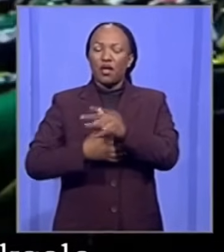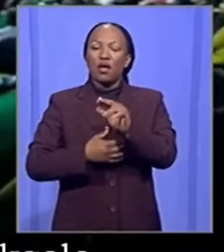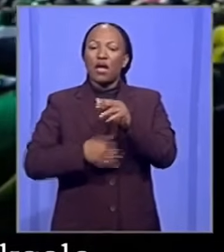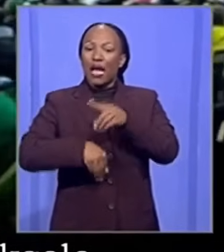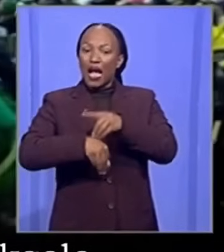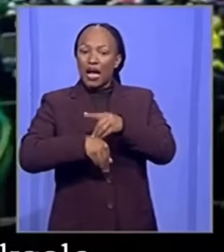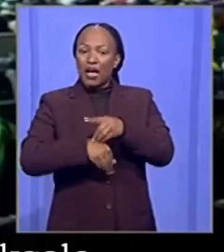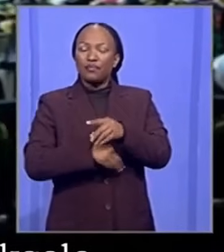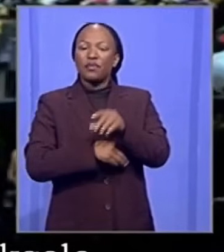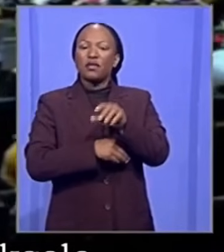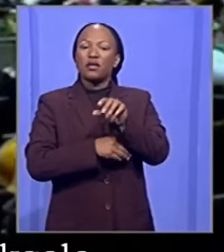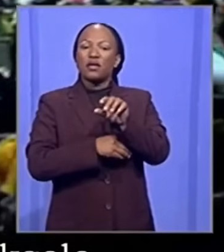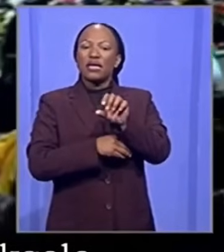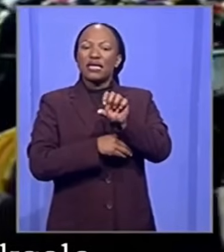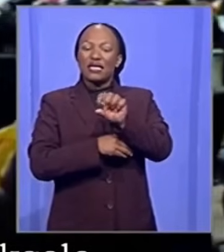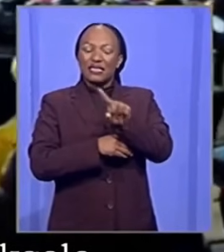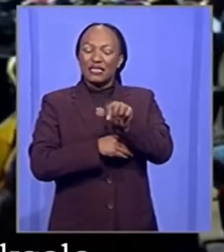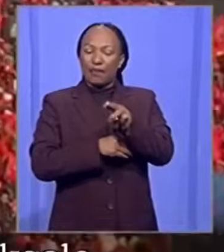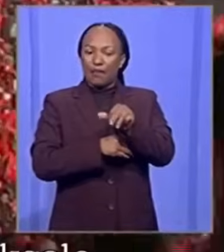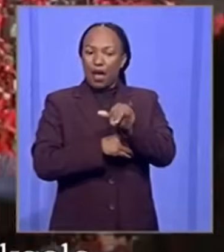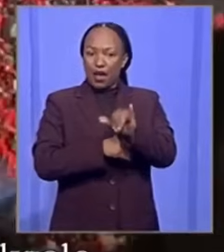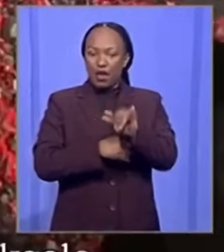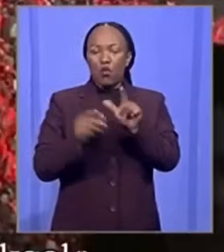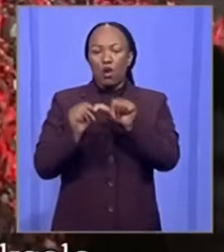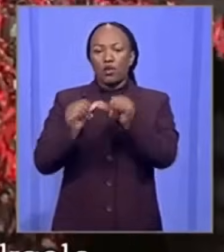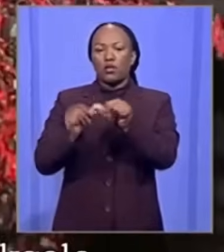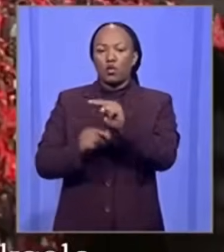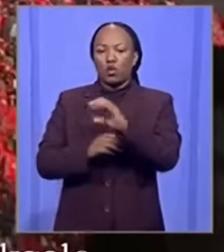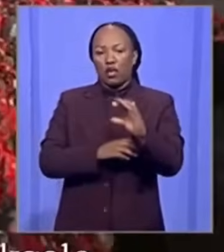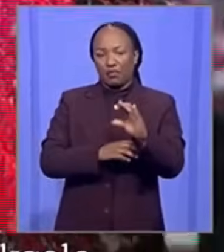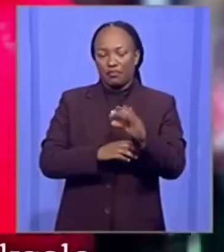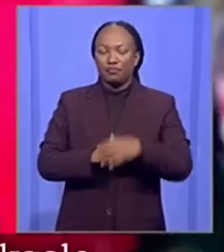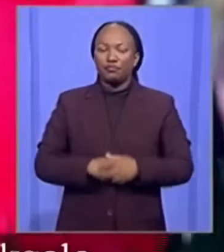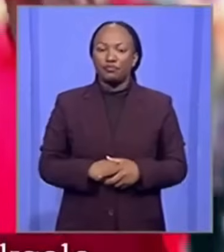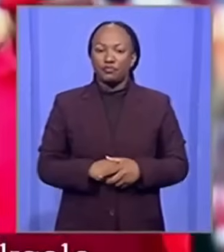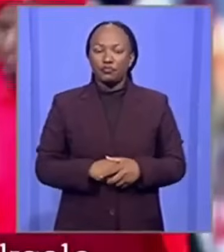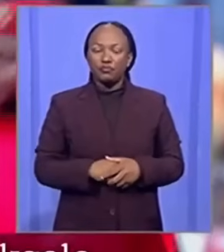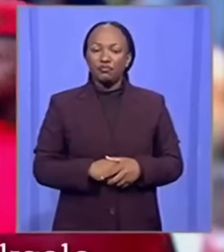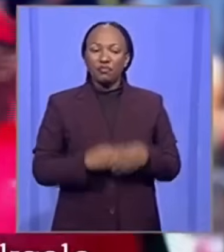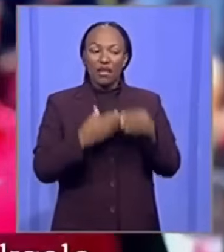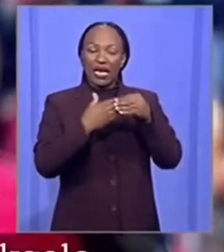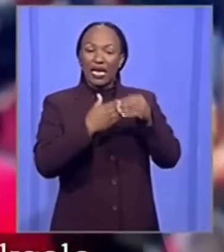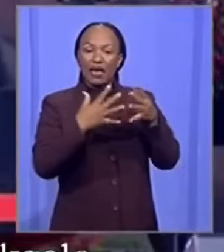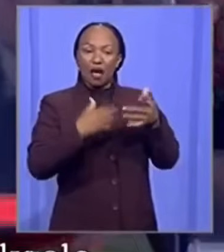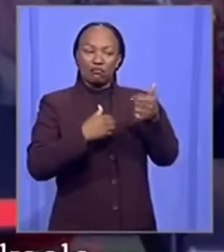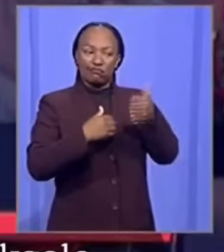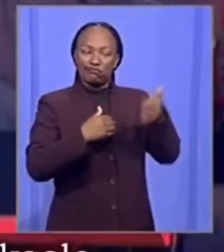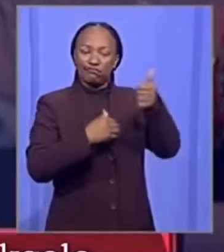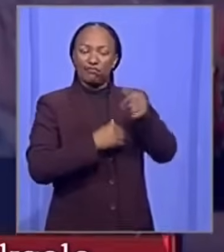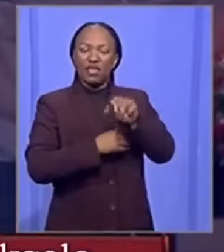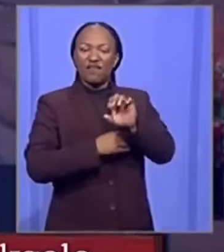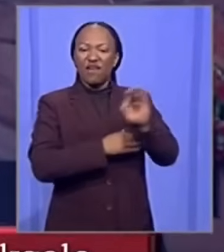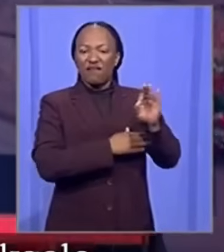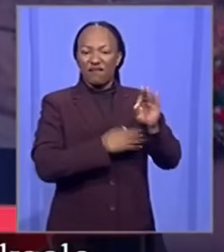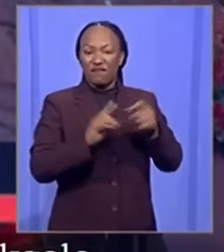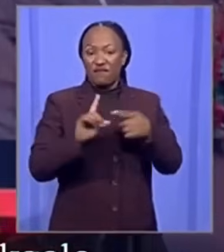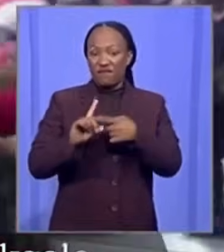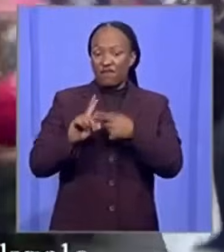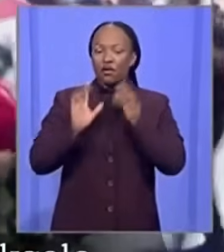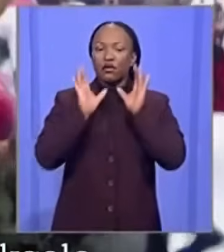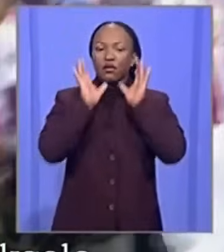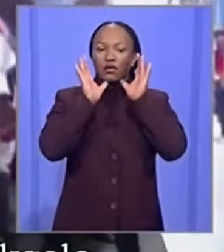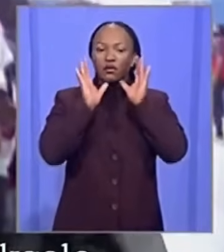ho dula se maratswana Northern Cape. Ditaba di sa le jwalo moetapele wa EFF Julius Malema o re mokga wa habo e